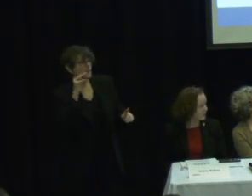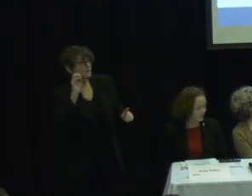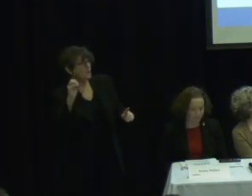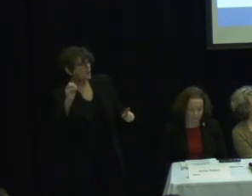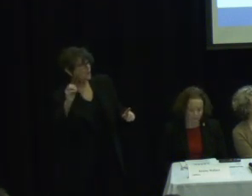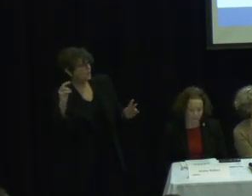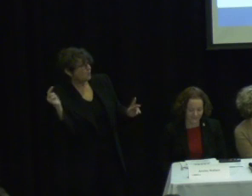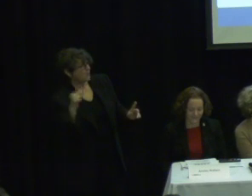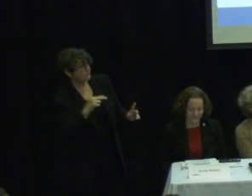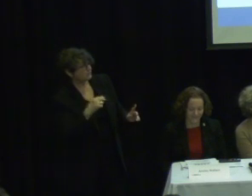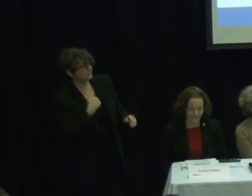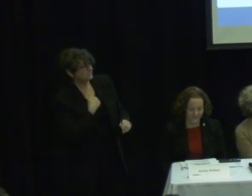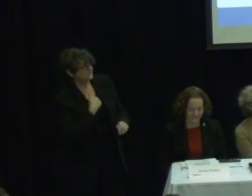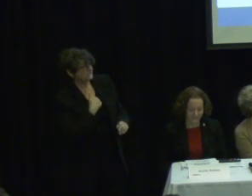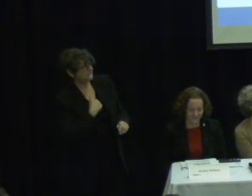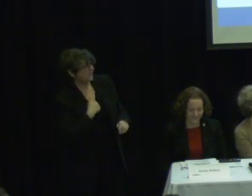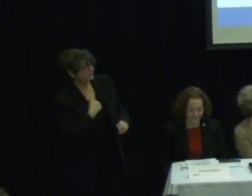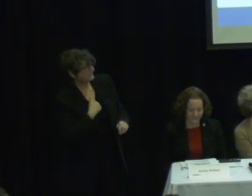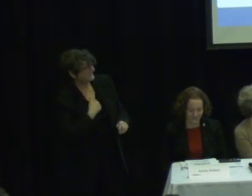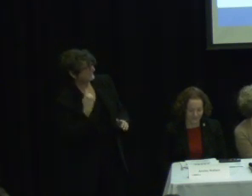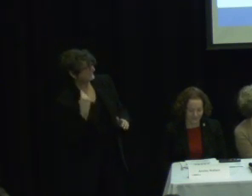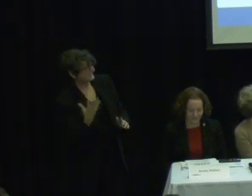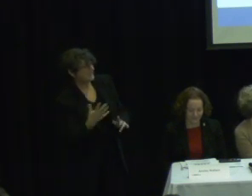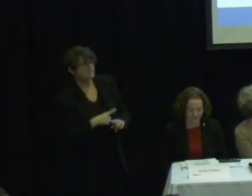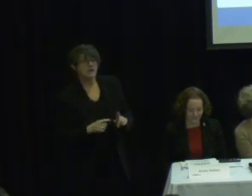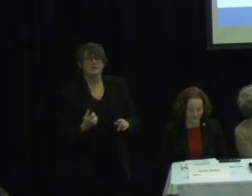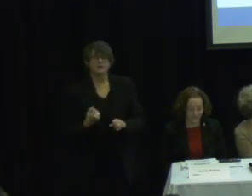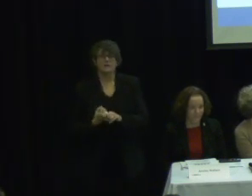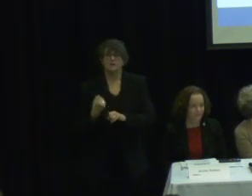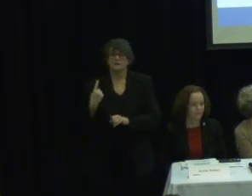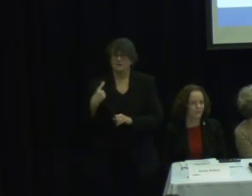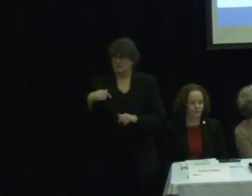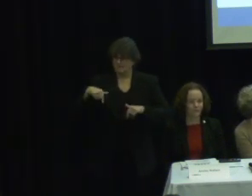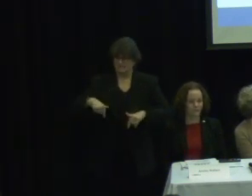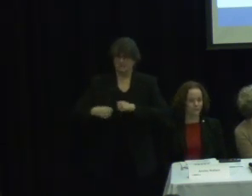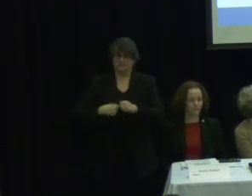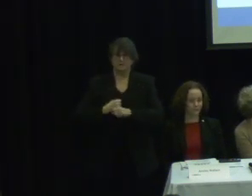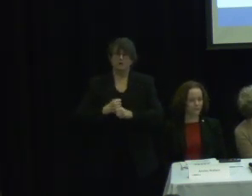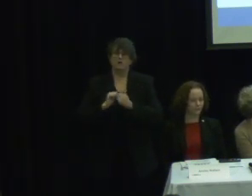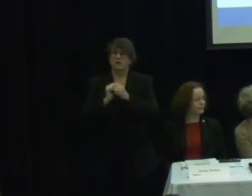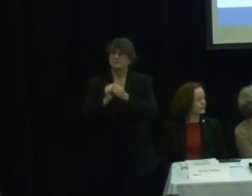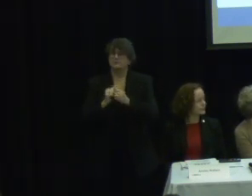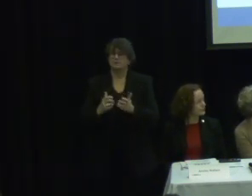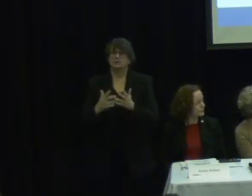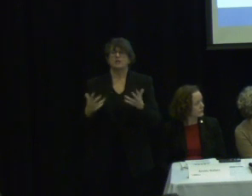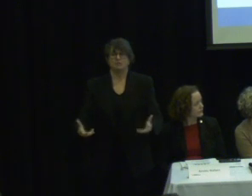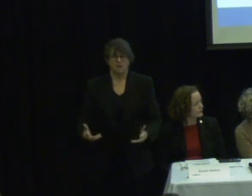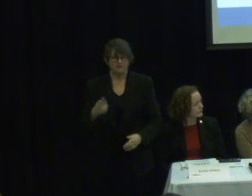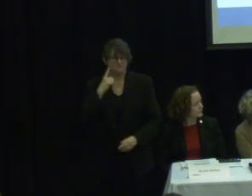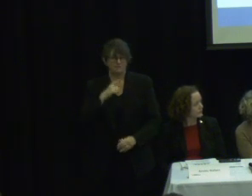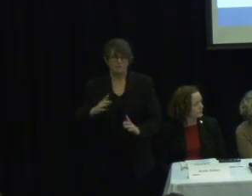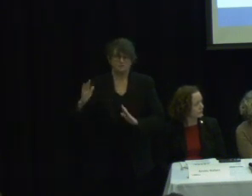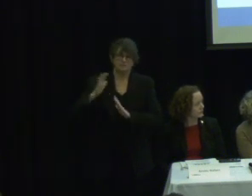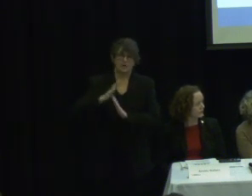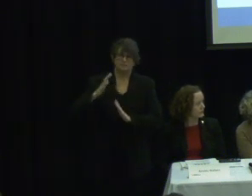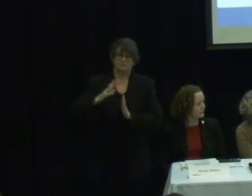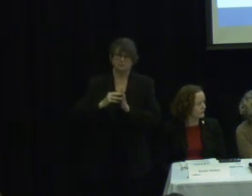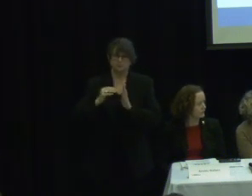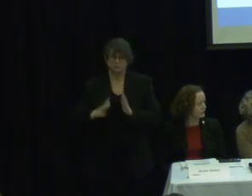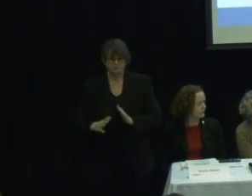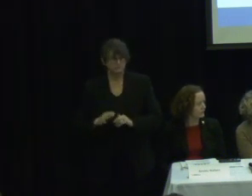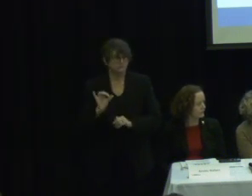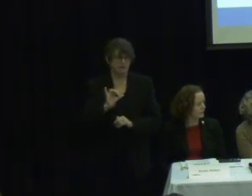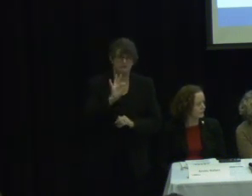but there was a lot of competition this last year that went out for top students, and I was part of the recipient of that at Farmington as